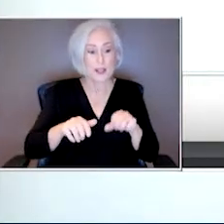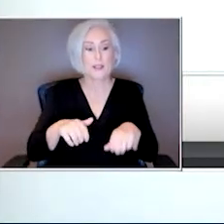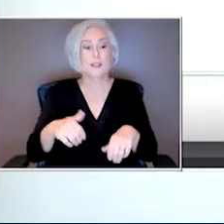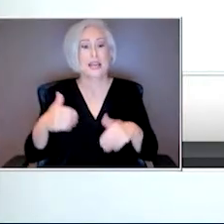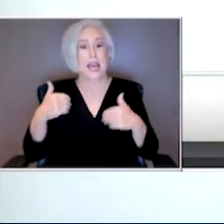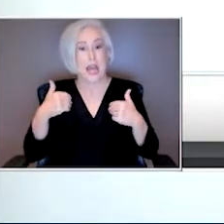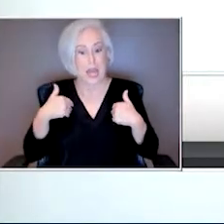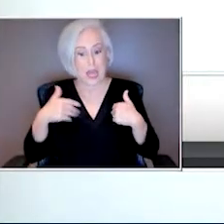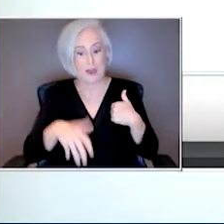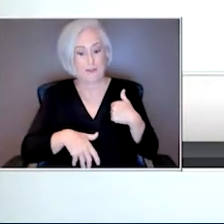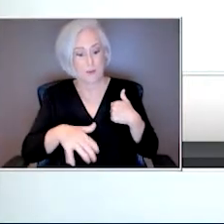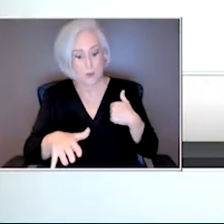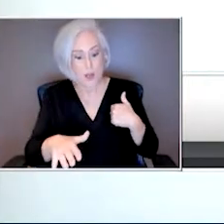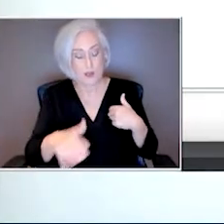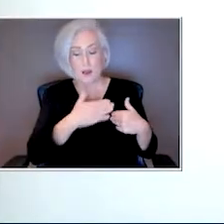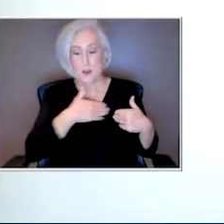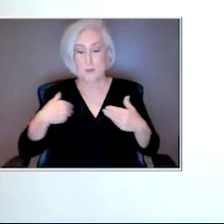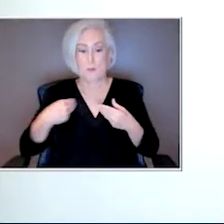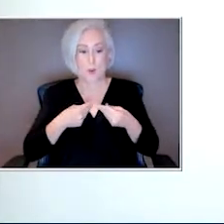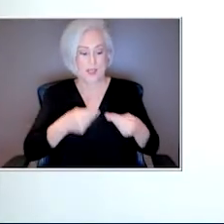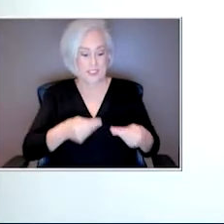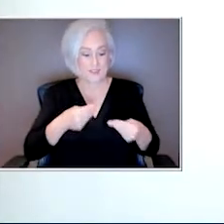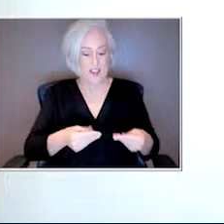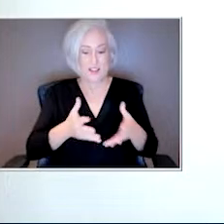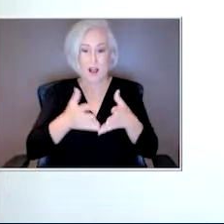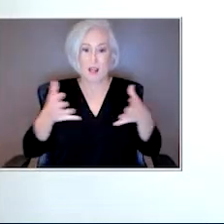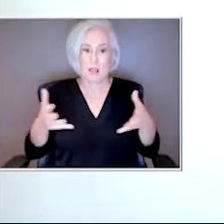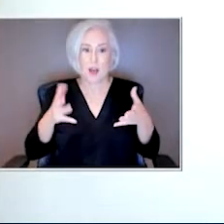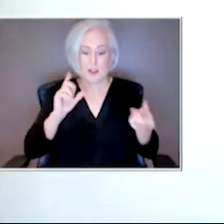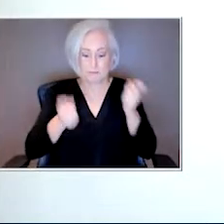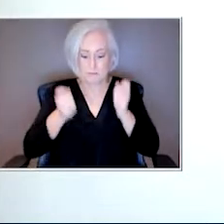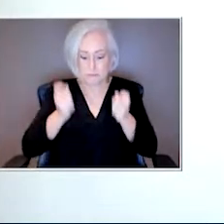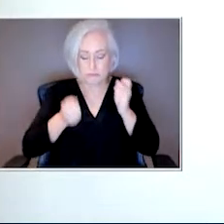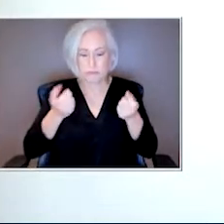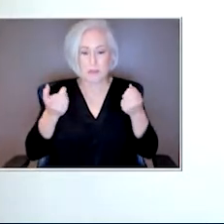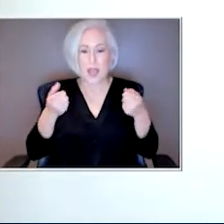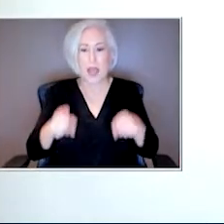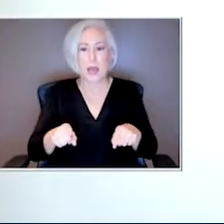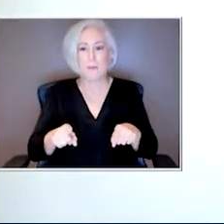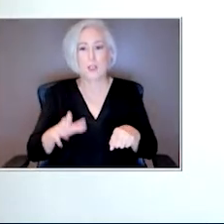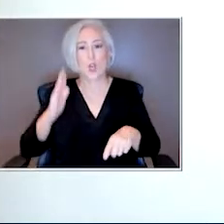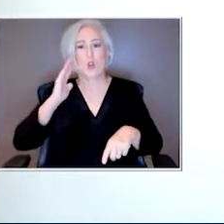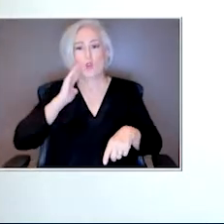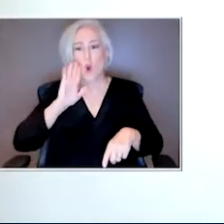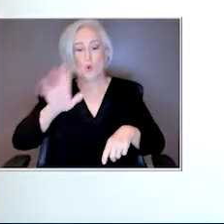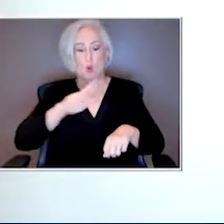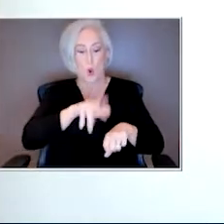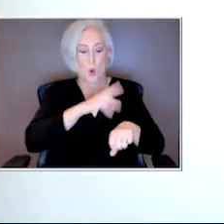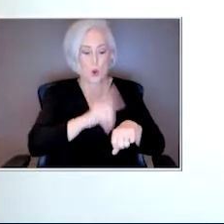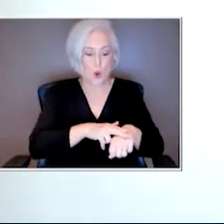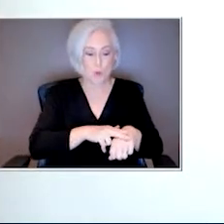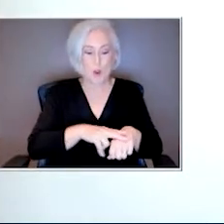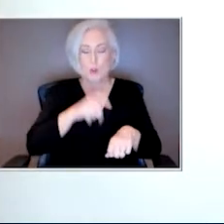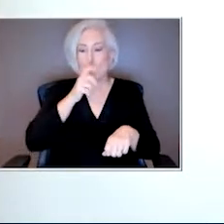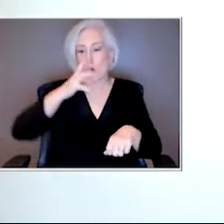changes that go on during and after that process. Just knowing what your normal is and don't brush anything off